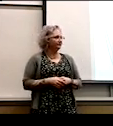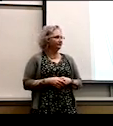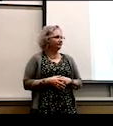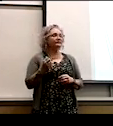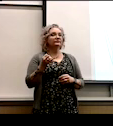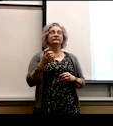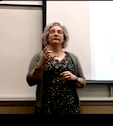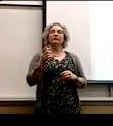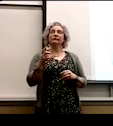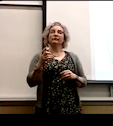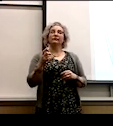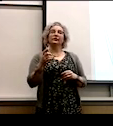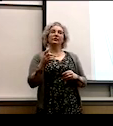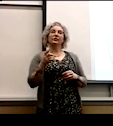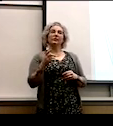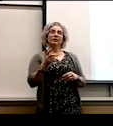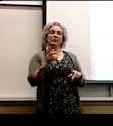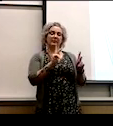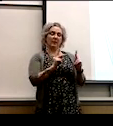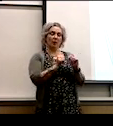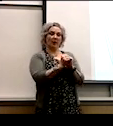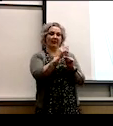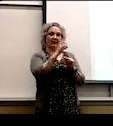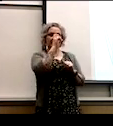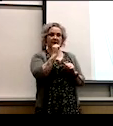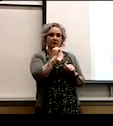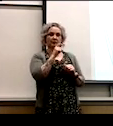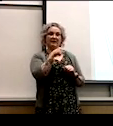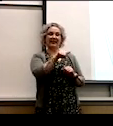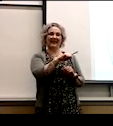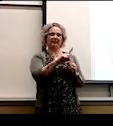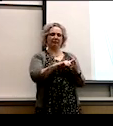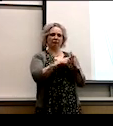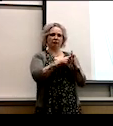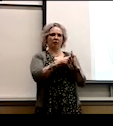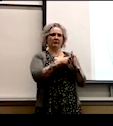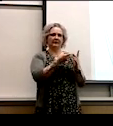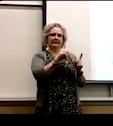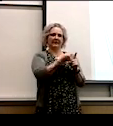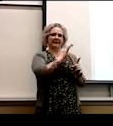with Down syndrome who are developing Alzheimer's disease. The other